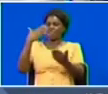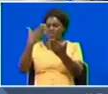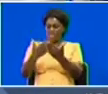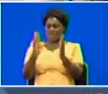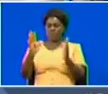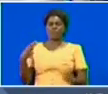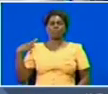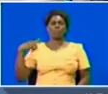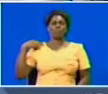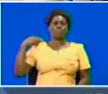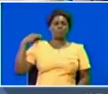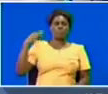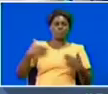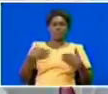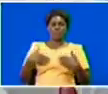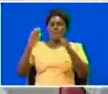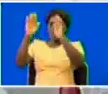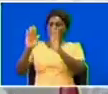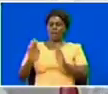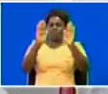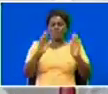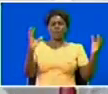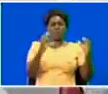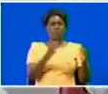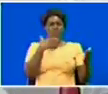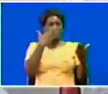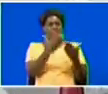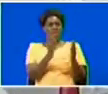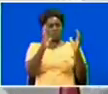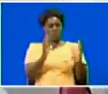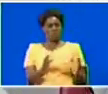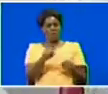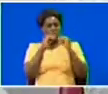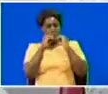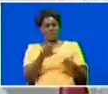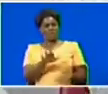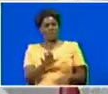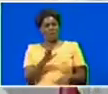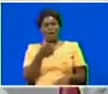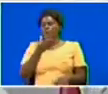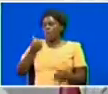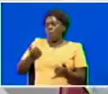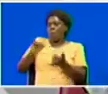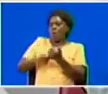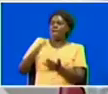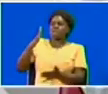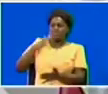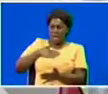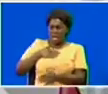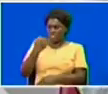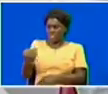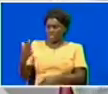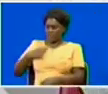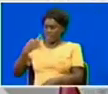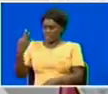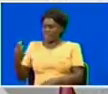my volunteers, my campaign team, nashukuru sana. All right. Nikuapa jua baraka yenu. To my lovely wife and 3 kids. Oh, yeah. Jerry. Love you, Jerry.